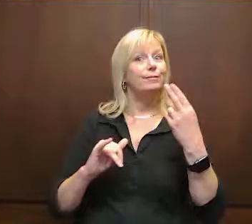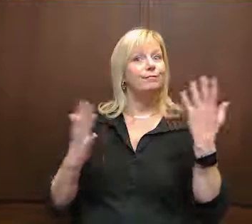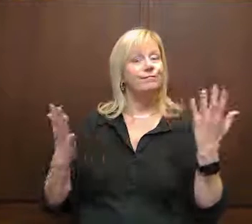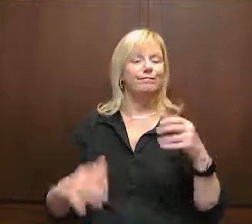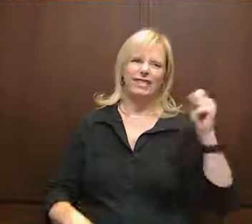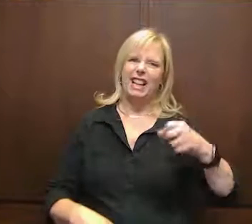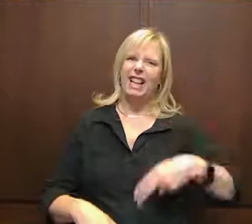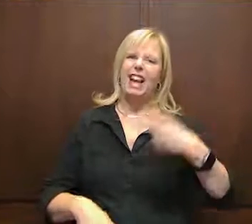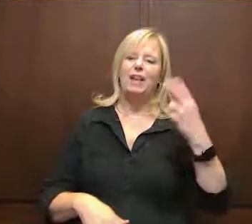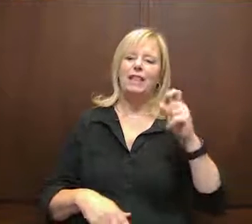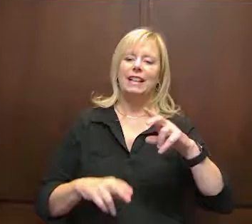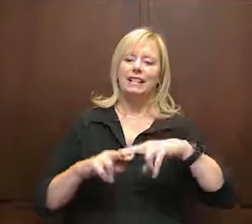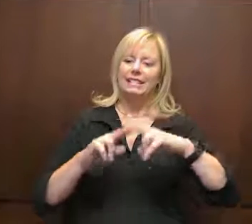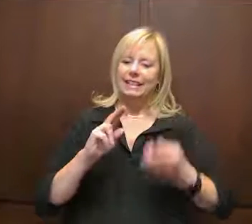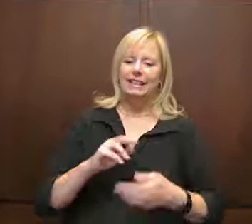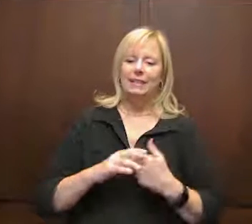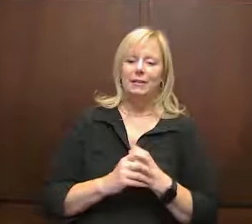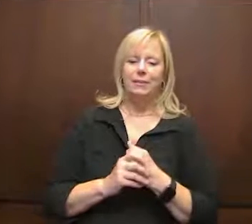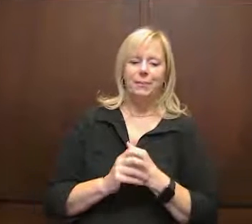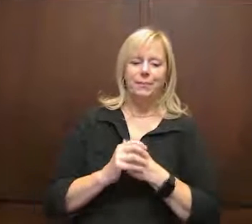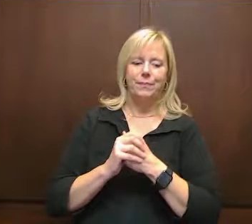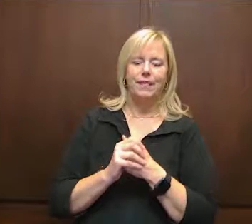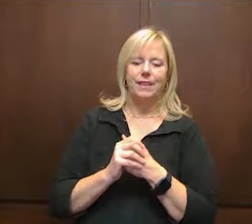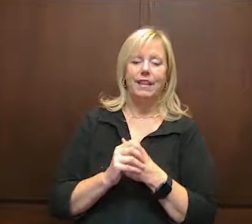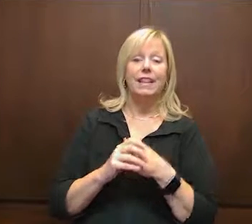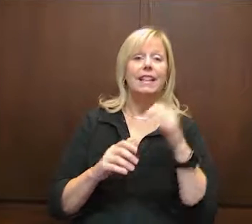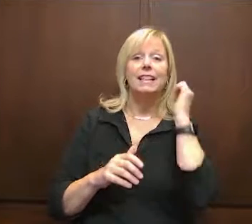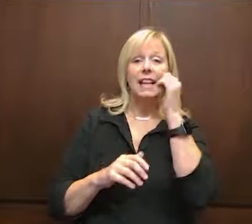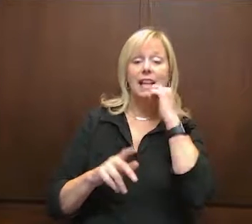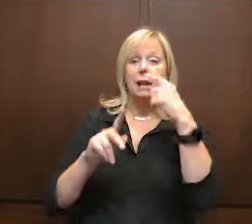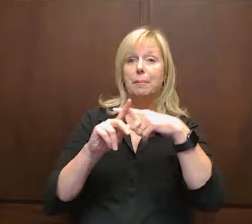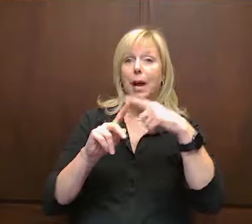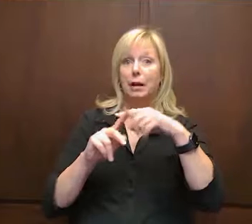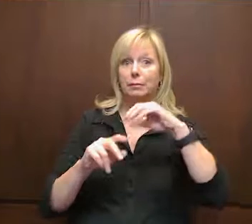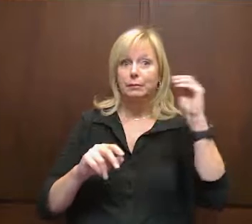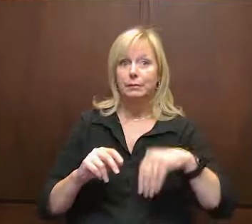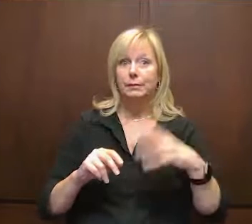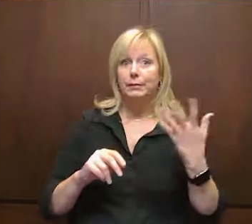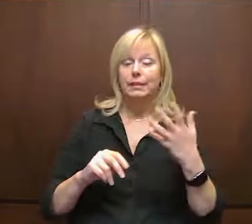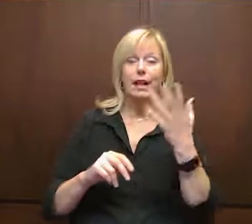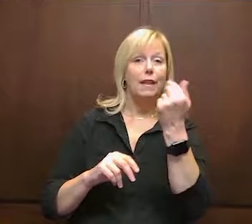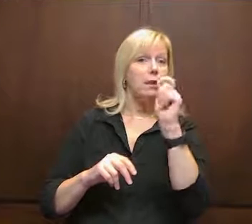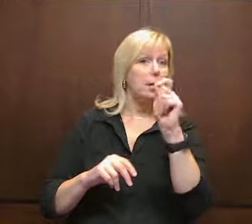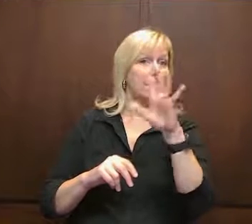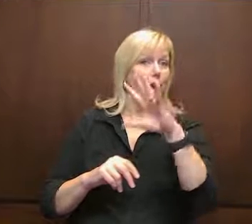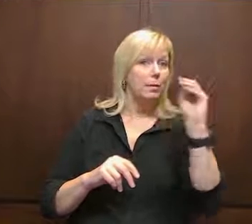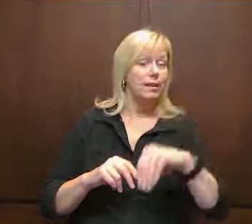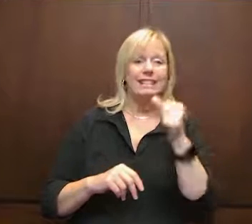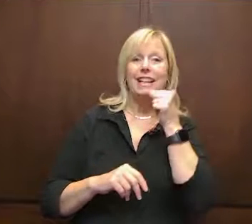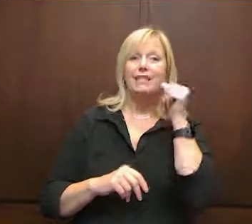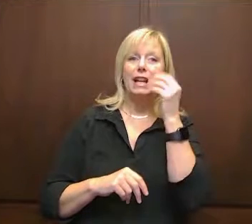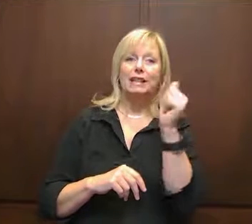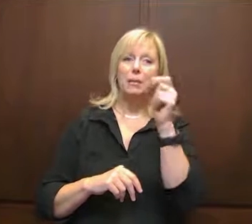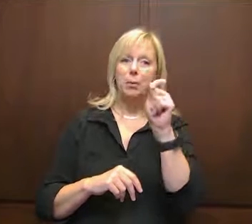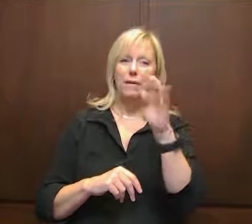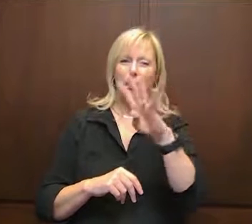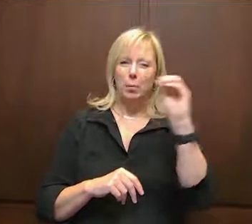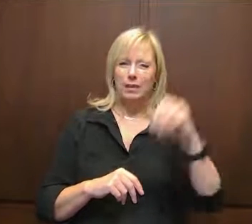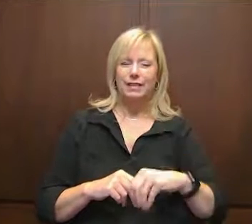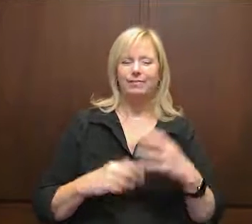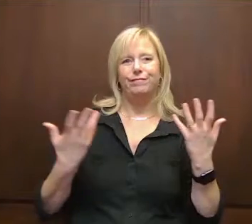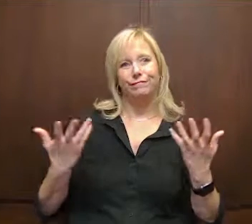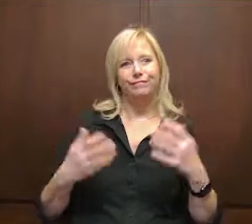Very high, got to get them down. The daily county positivity up to 13.5. We were at 10.4, and